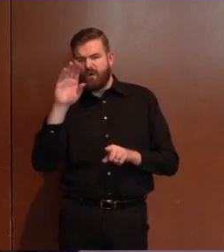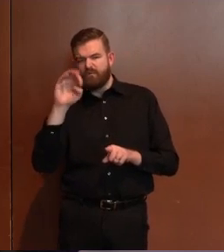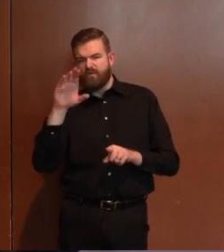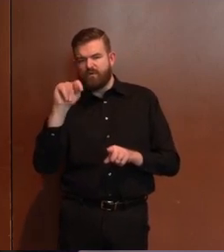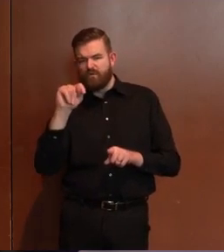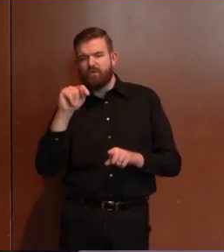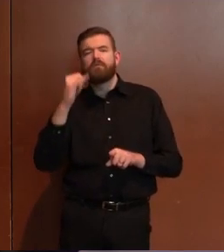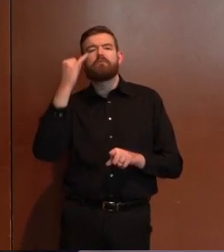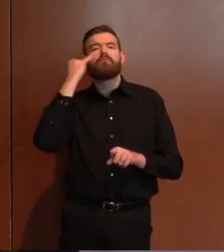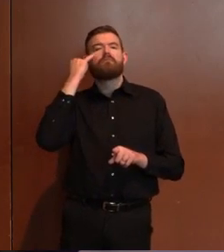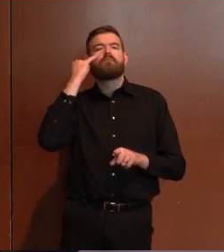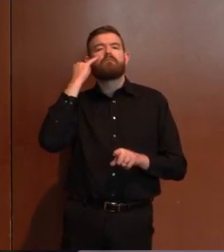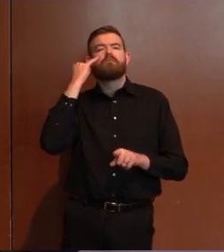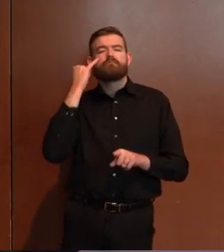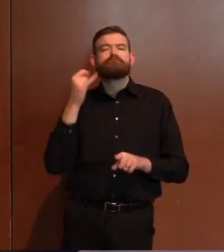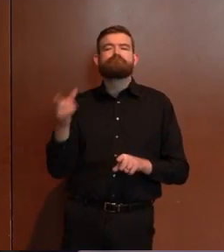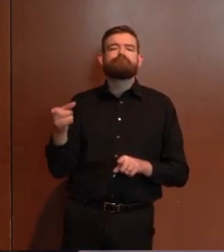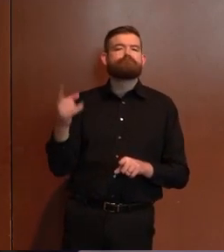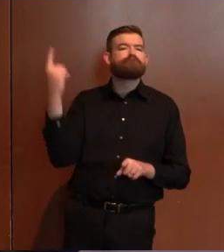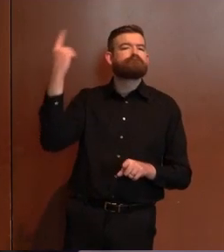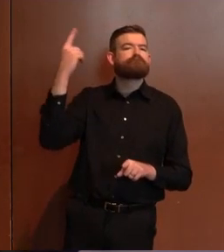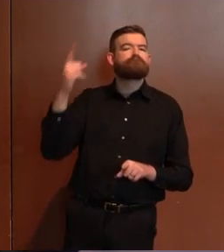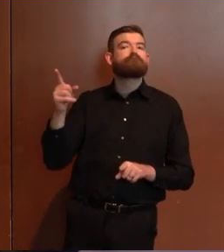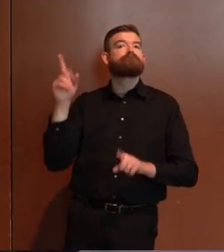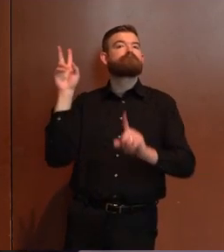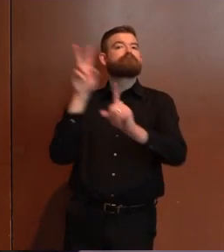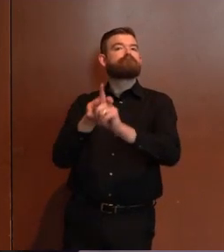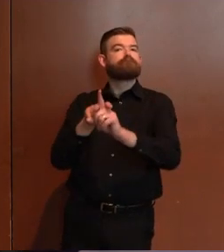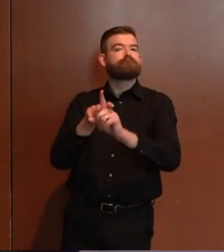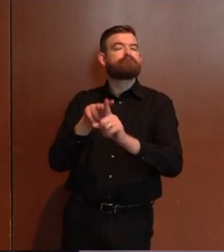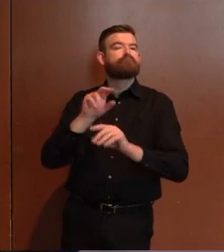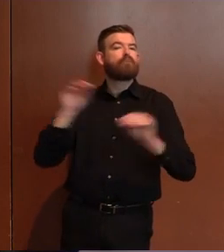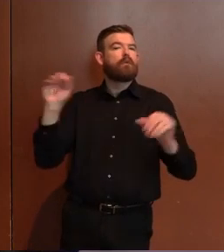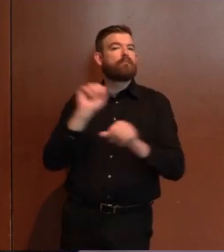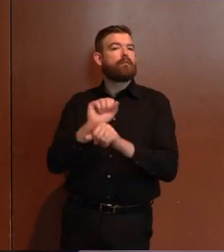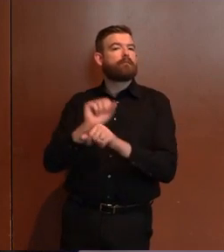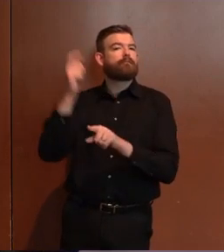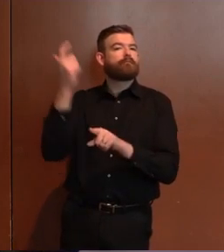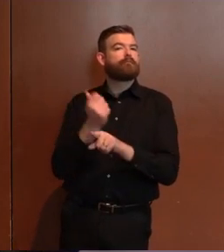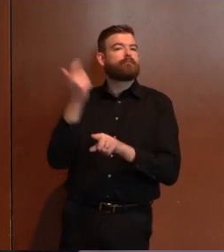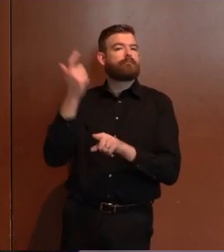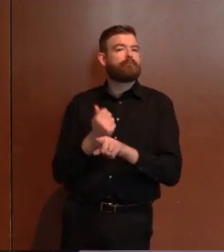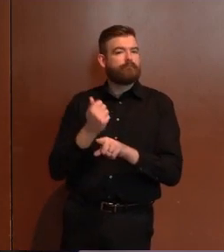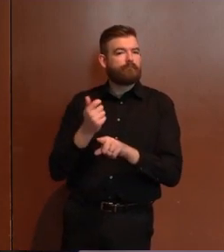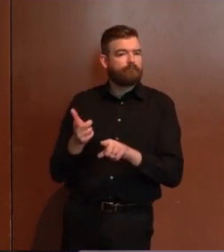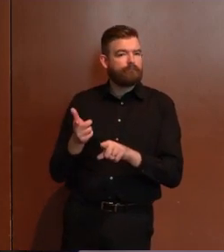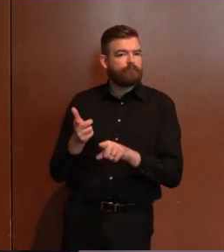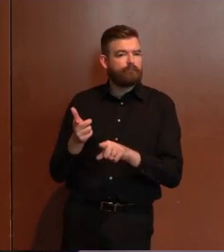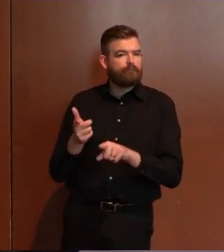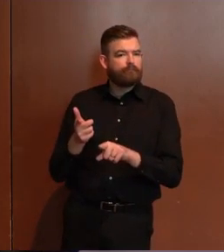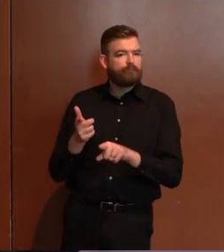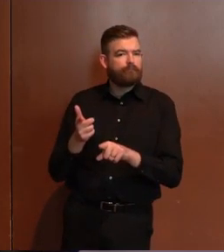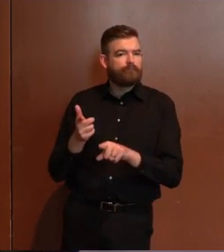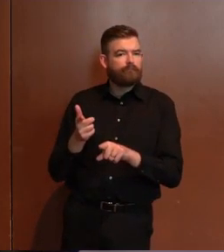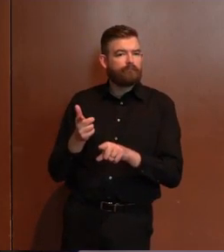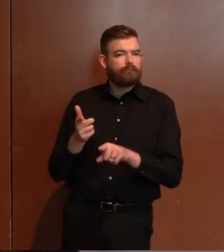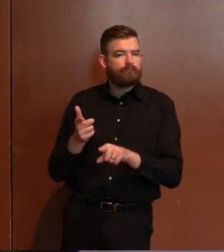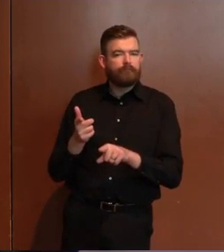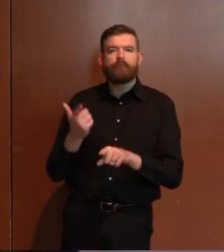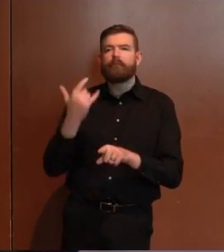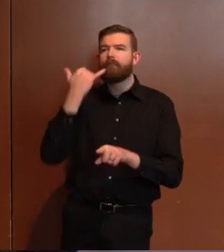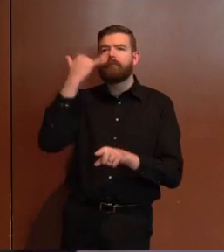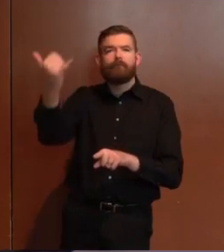unemployment when they get a bad request and they can't get through online or on the phone, or maybe the account's unable to